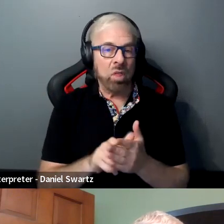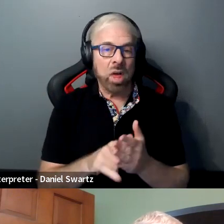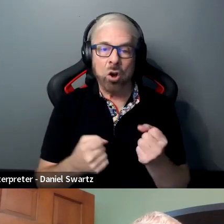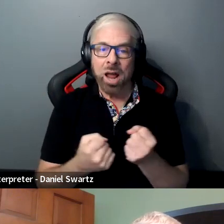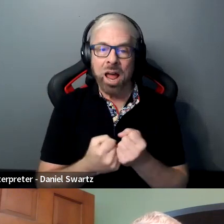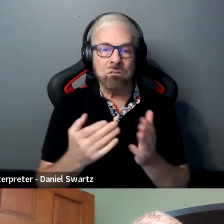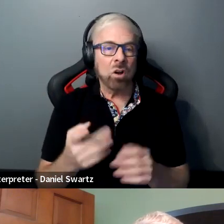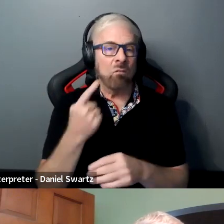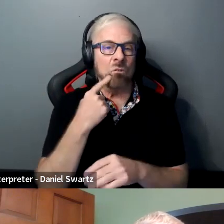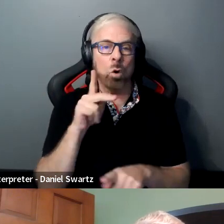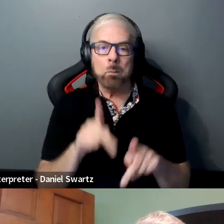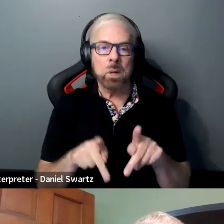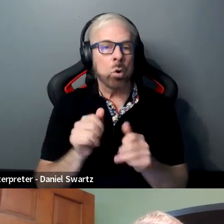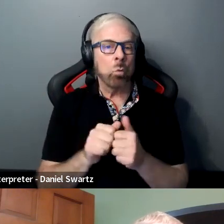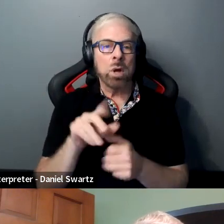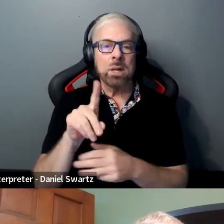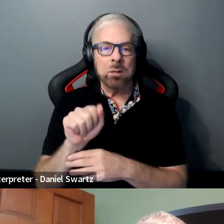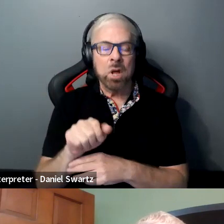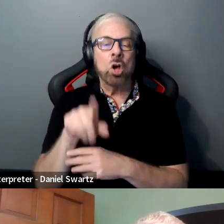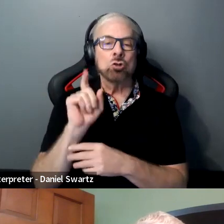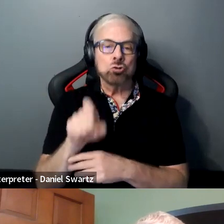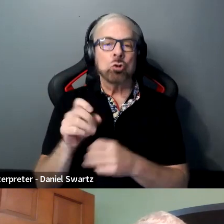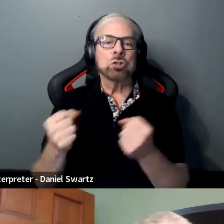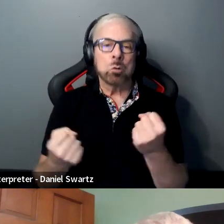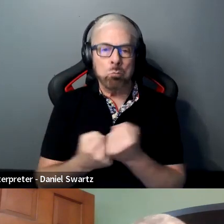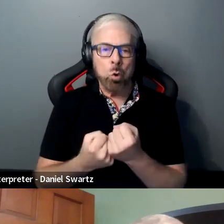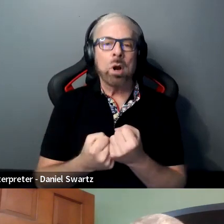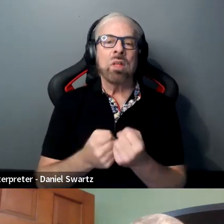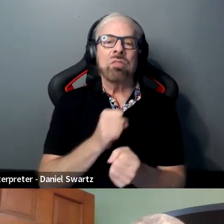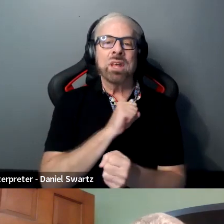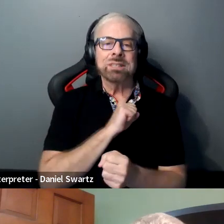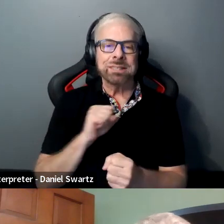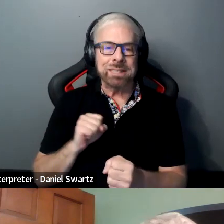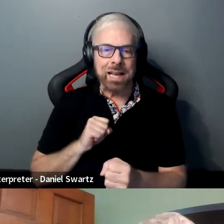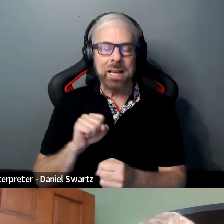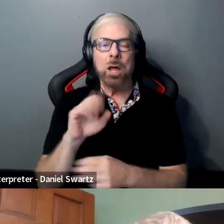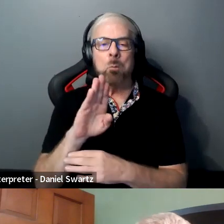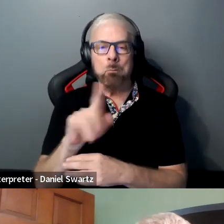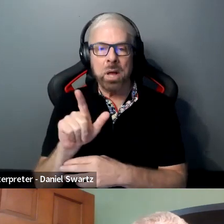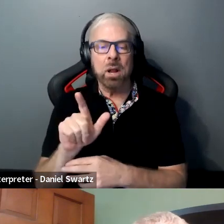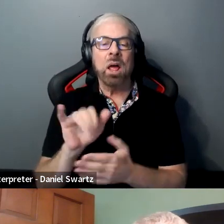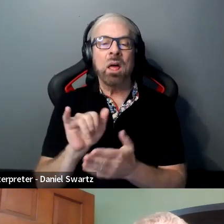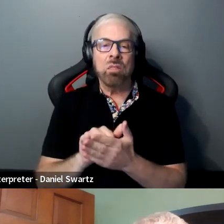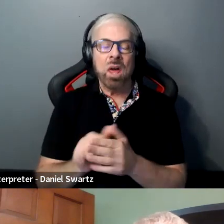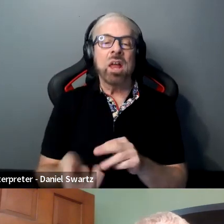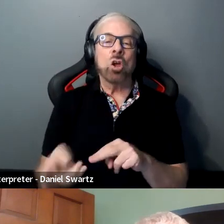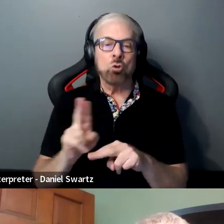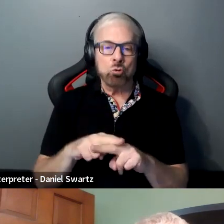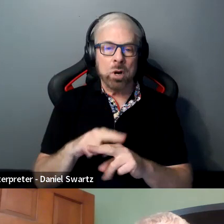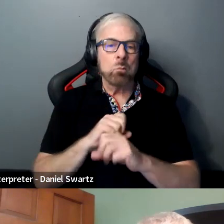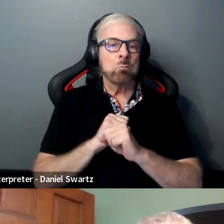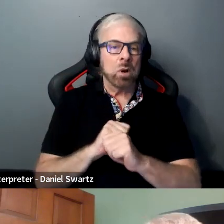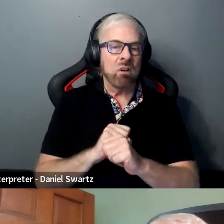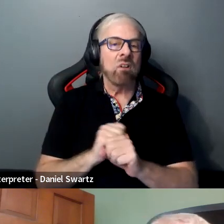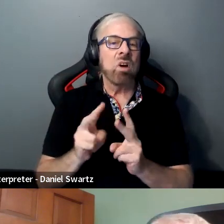with disabilities should support the Senate bill, which does increase the protection for very